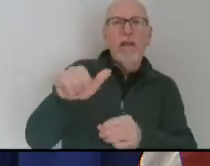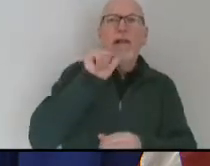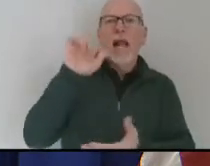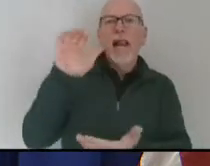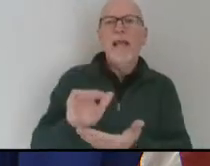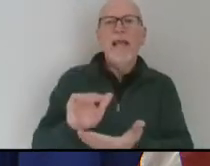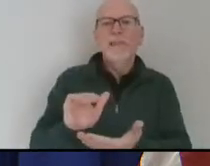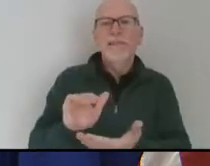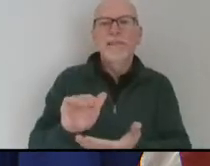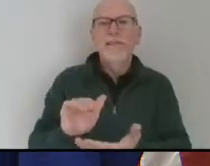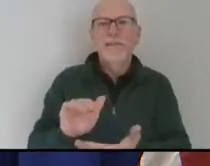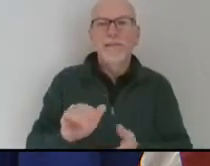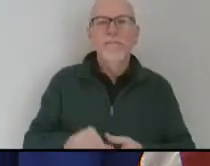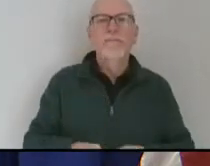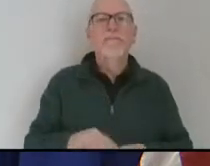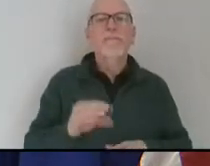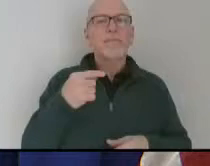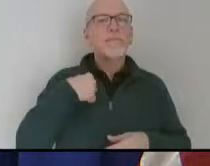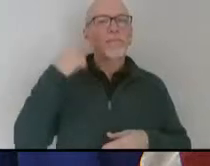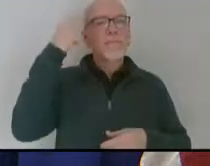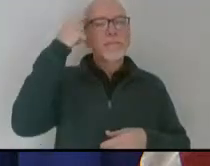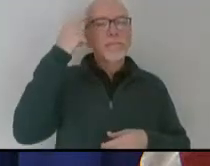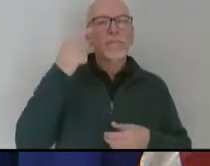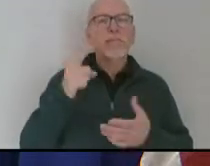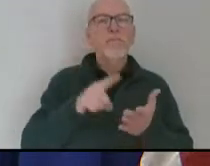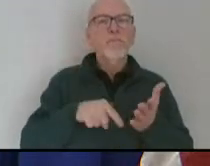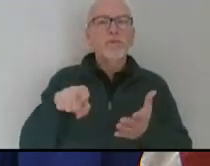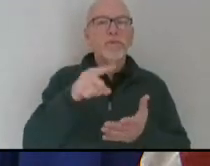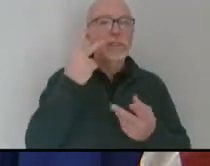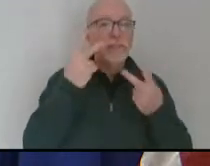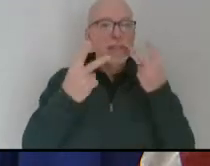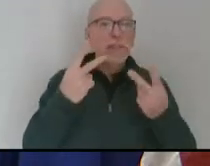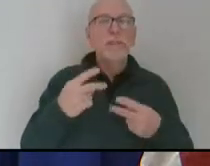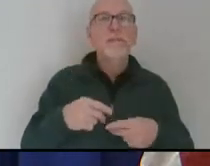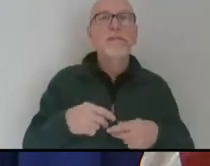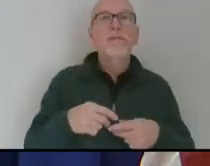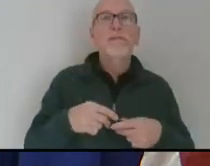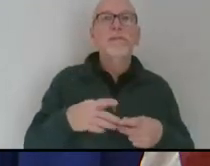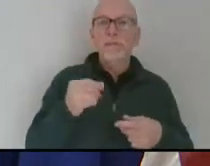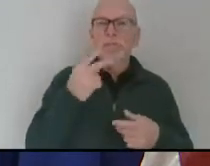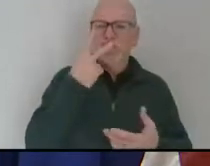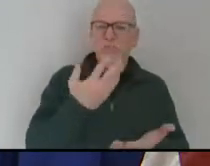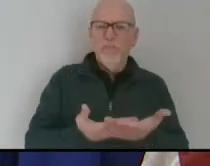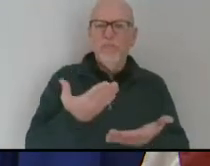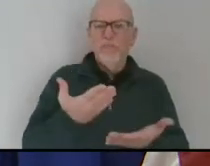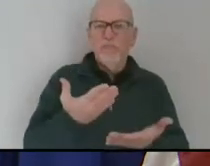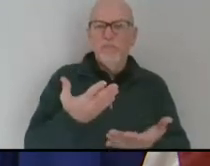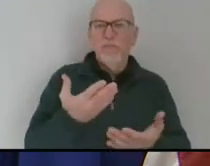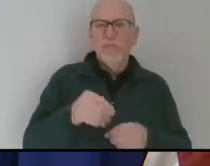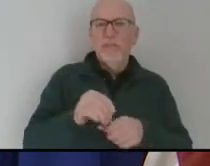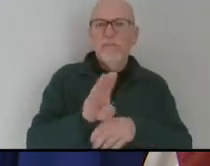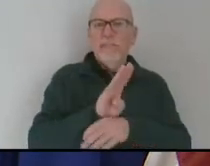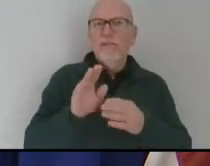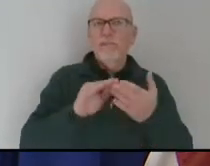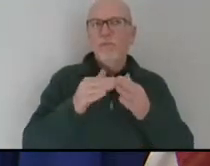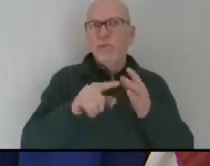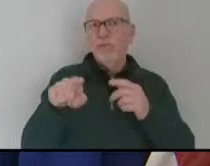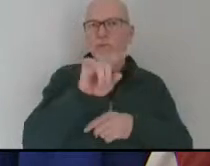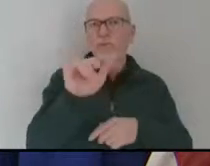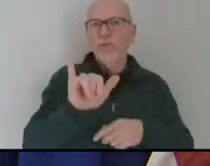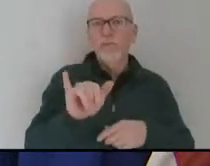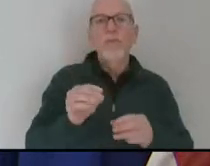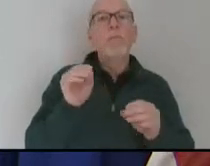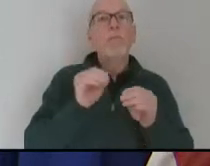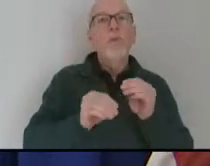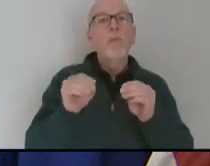that. And I think what you're seeing, and you're seeing evidence of this in the business community as well, more and